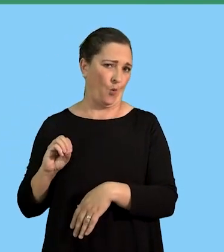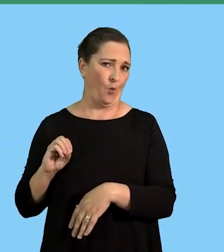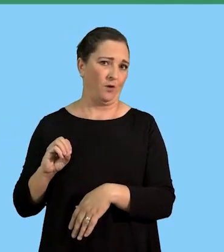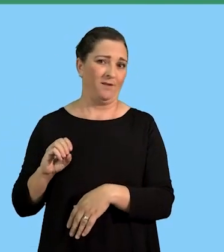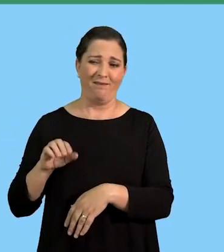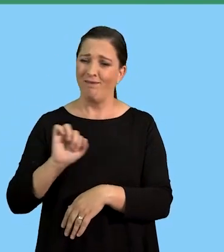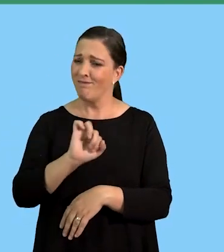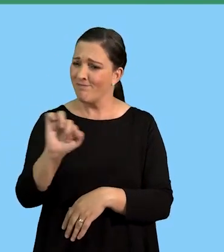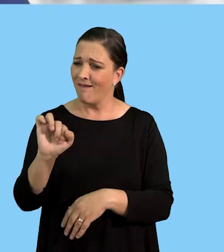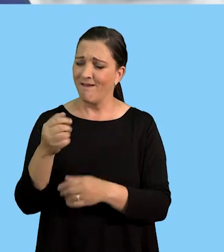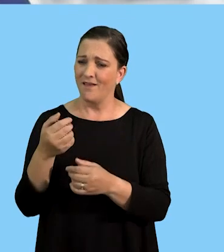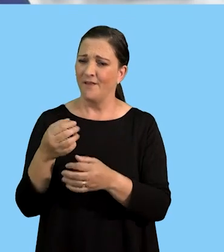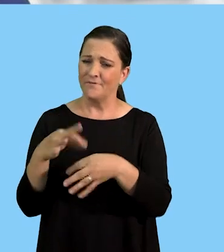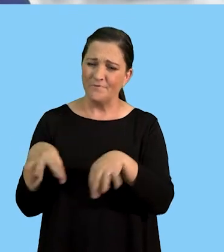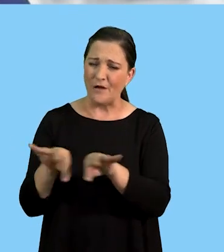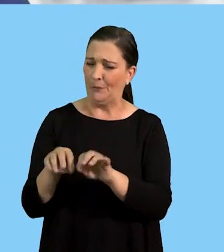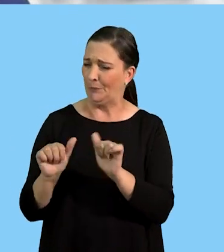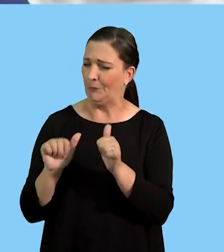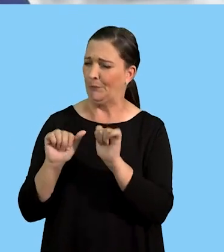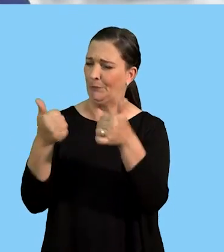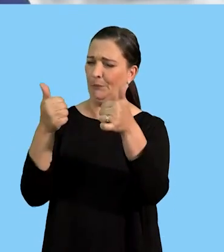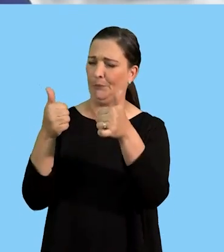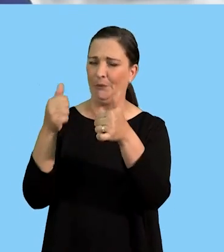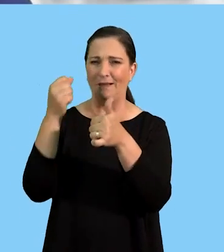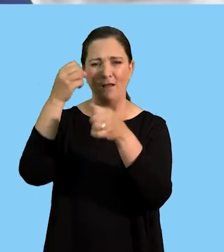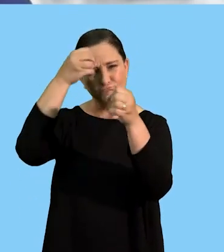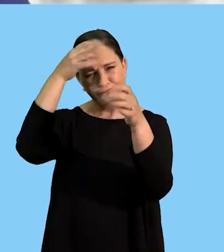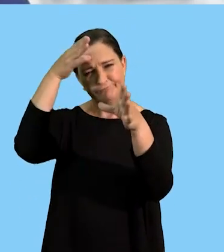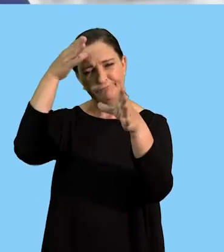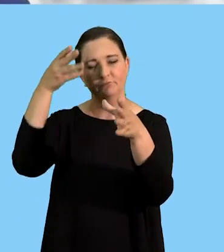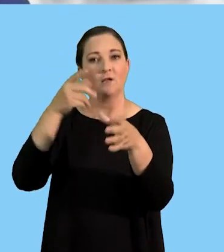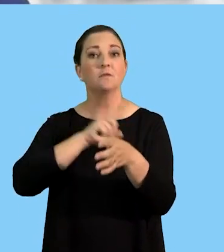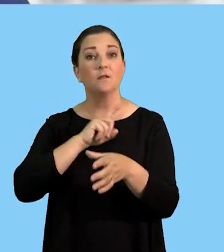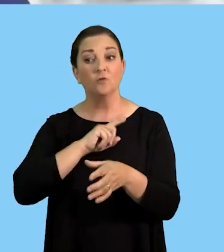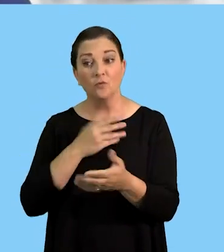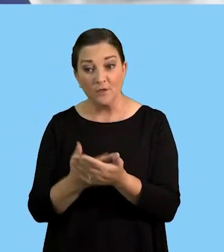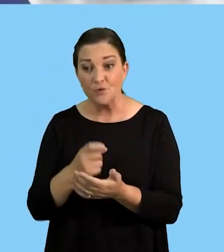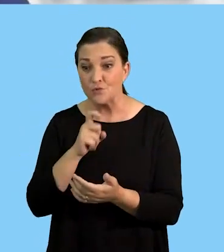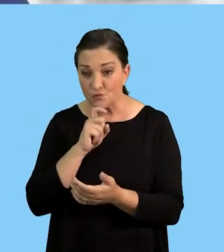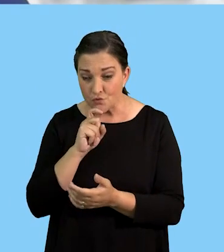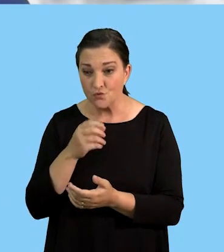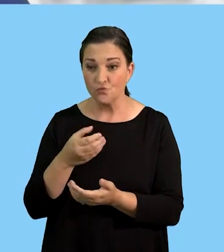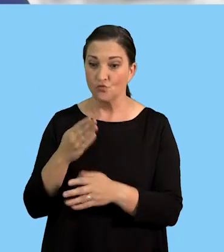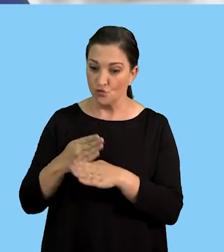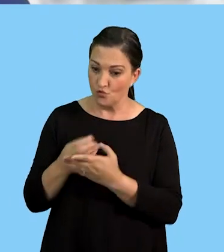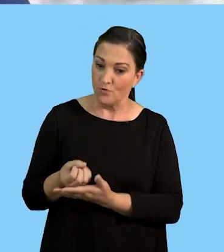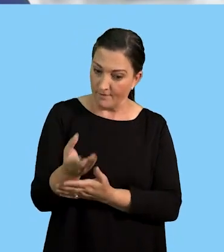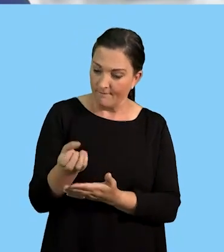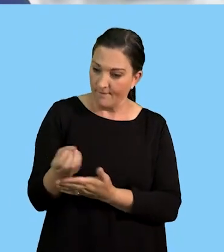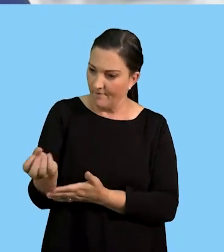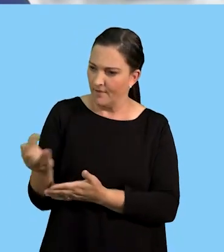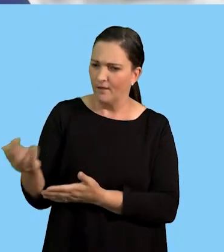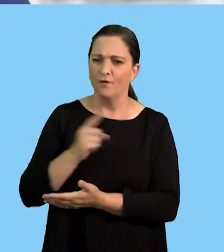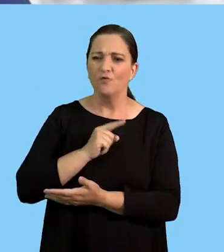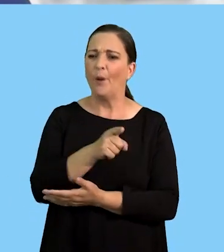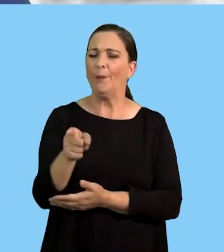are experts and they are highly valued in the field, then you can use delegation, because now you know